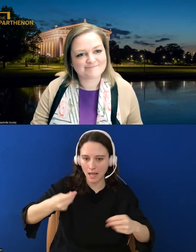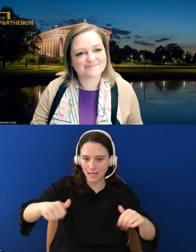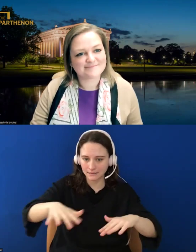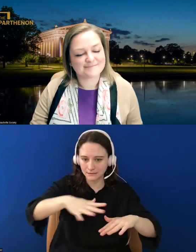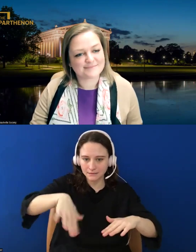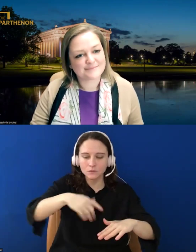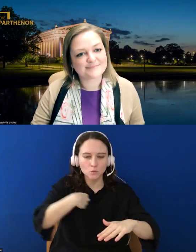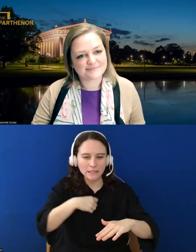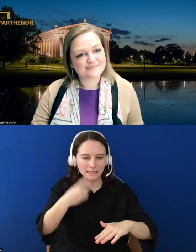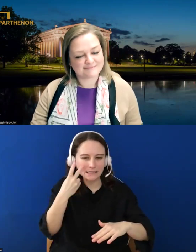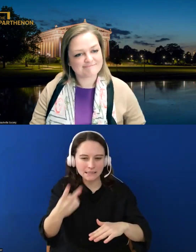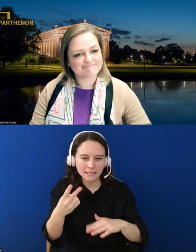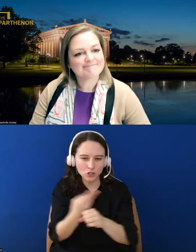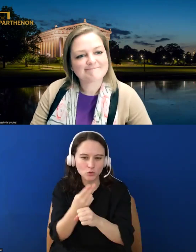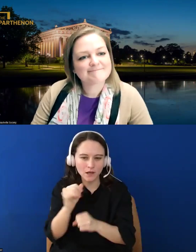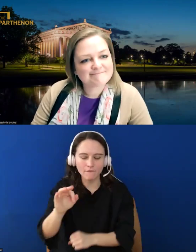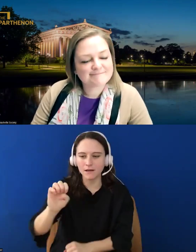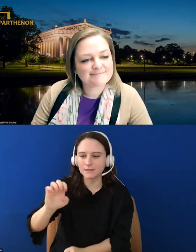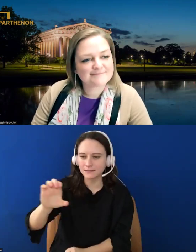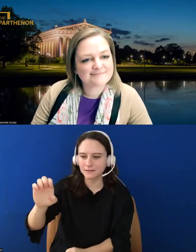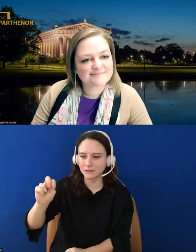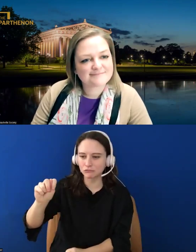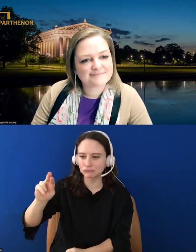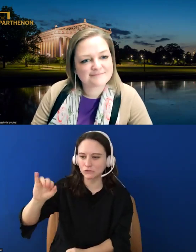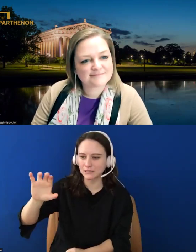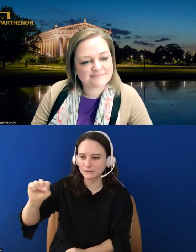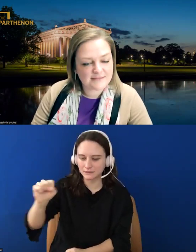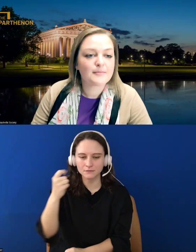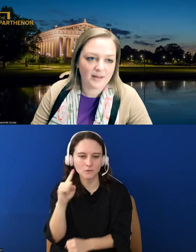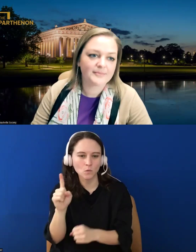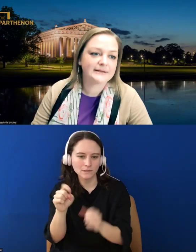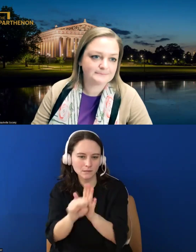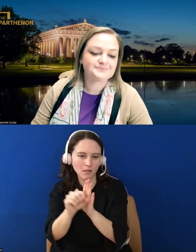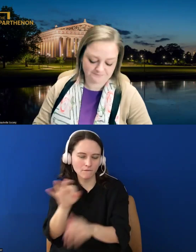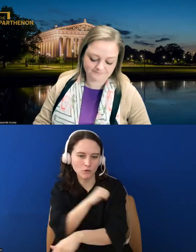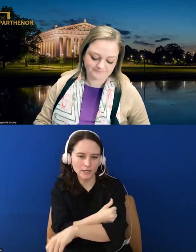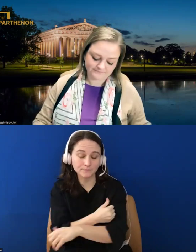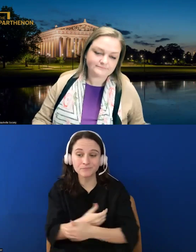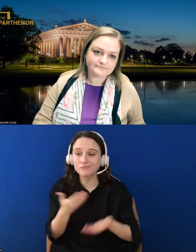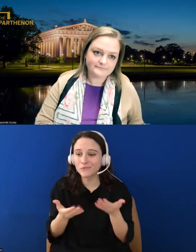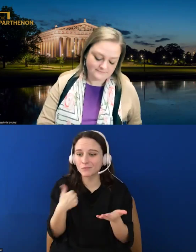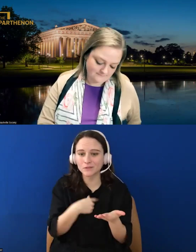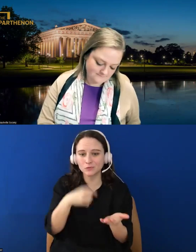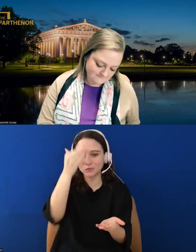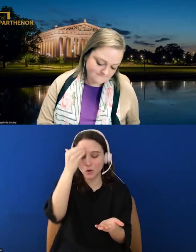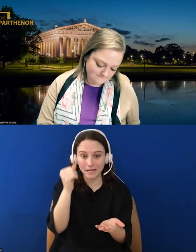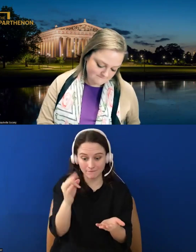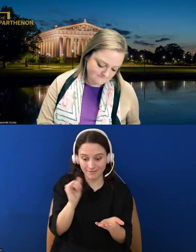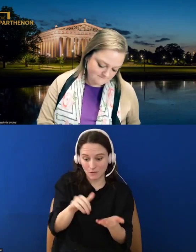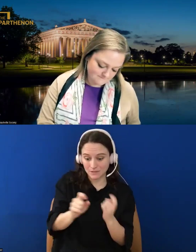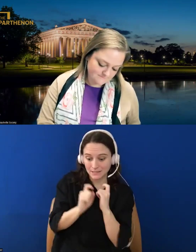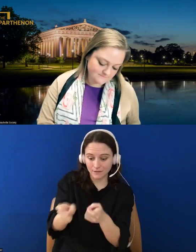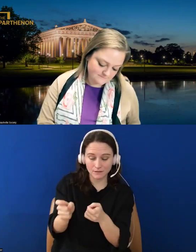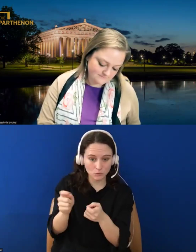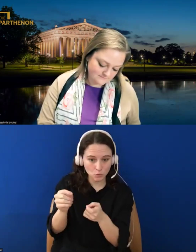eccentrics as symbols of authority. Probably we need to know if they were given also to warriors to reward